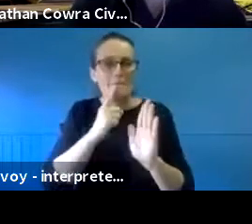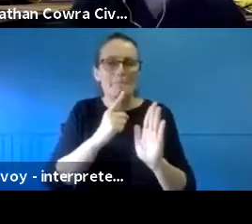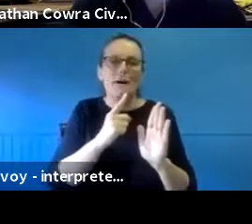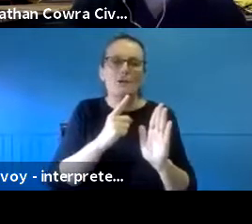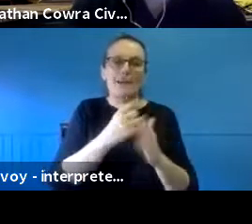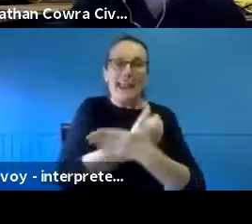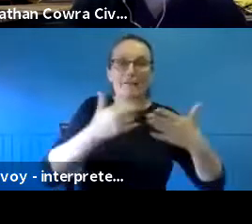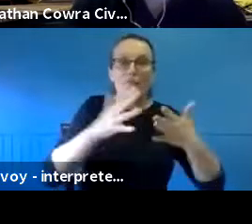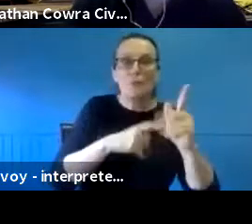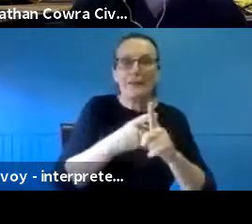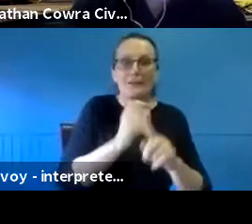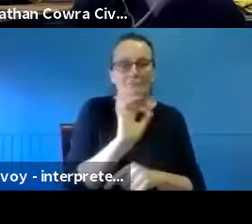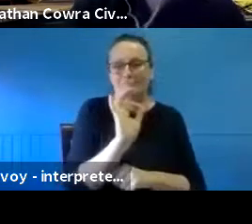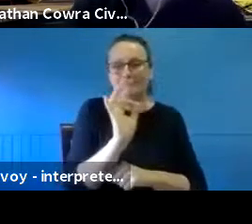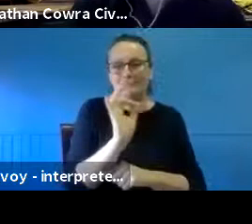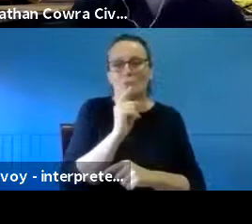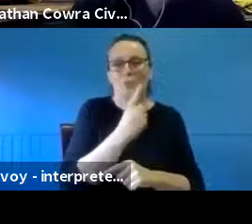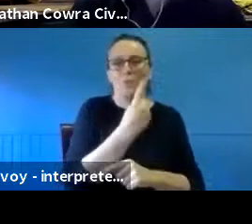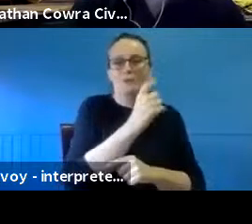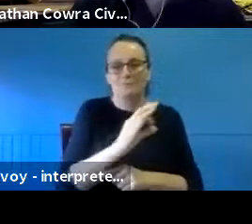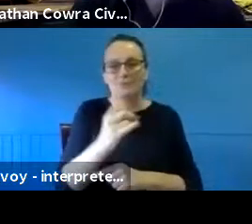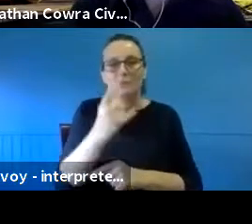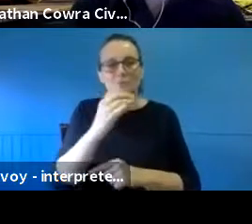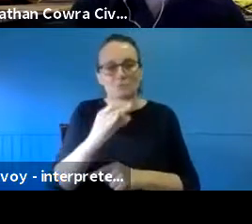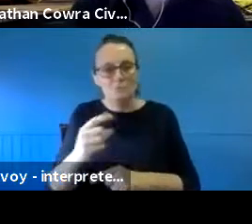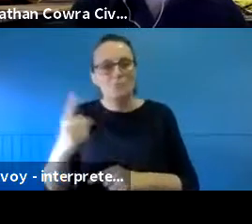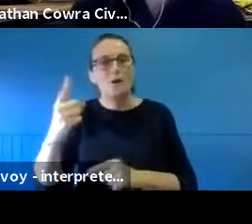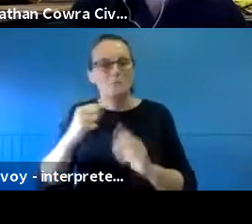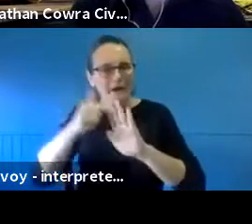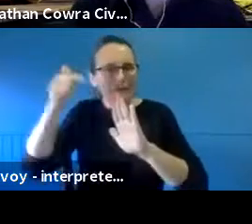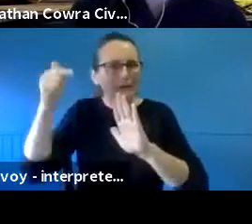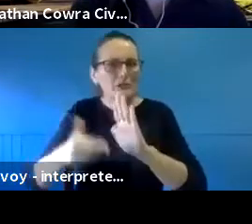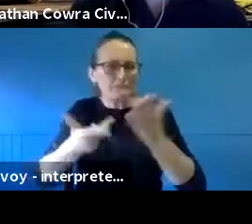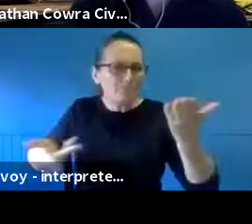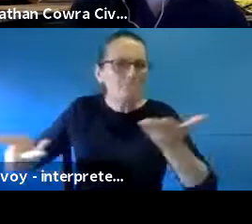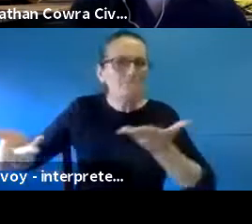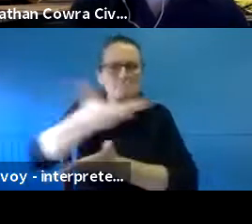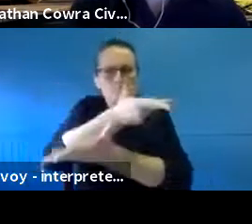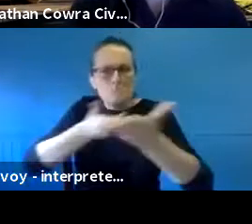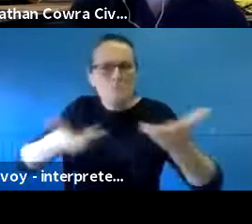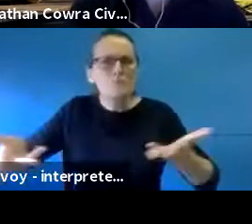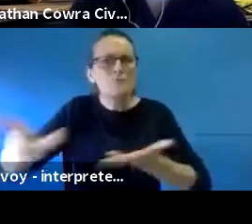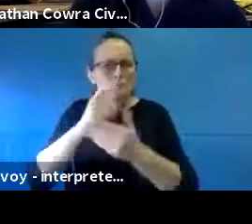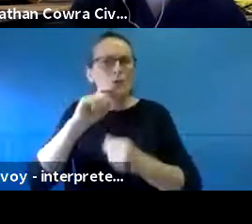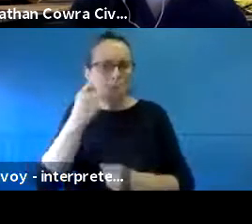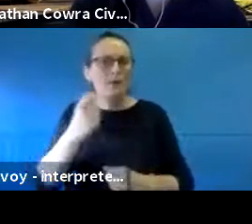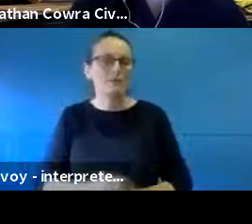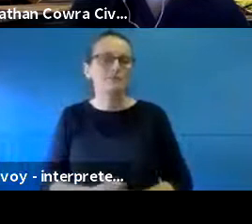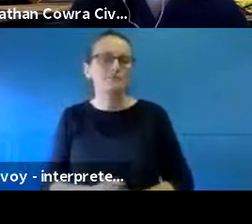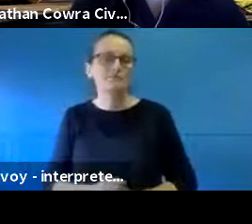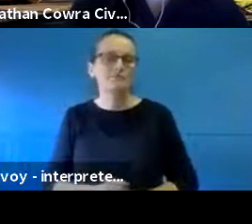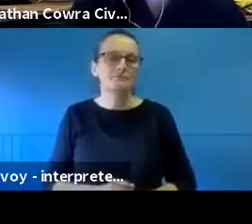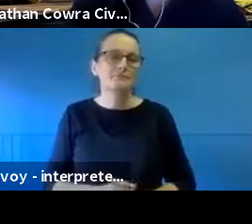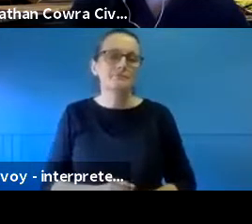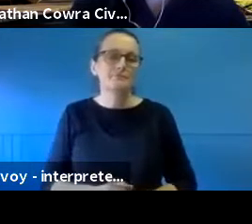lower frequency, but focused around those kind of big, deep conversations that the sector wants to keep having. And no matter